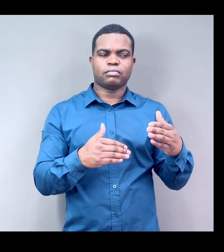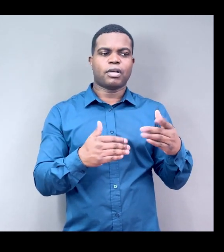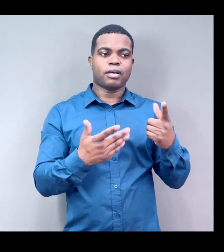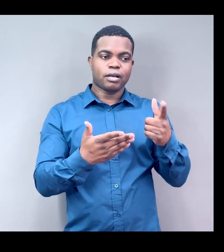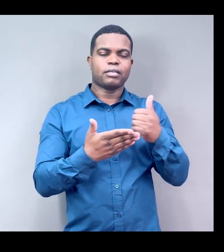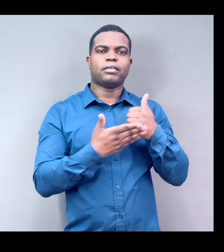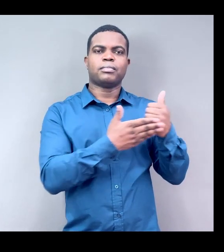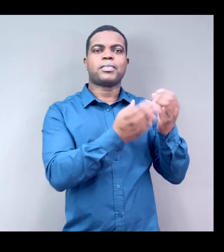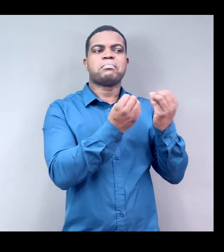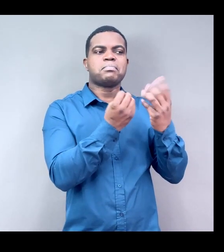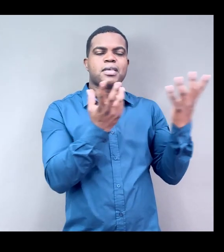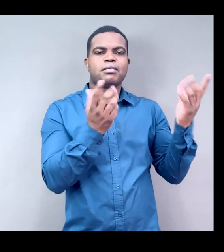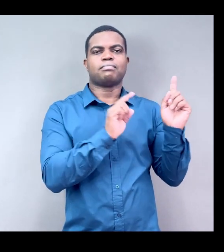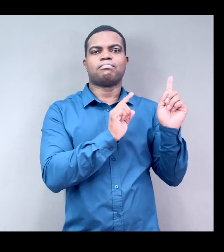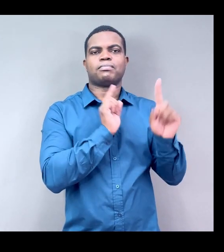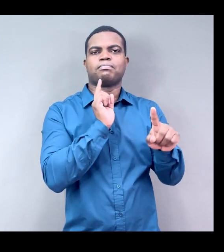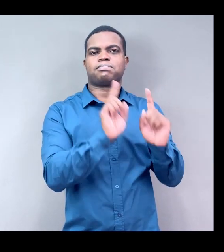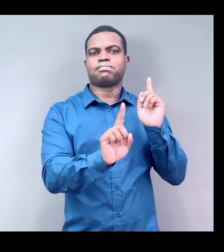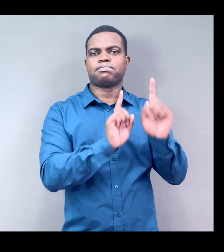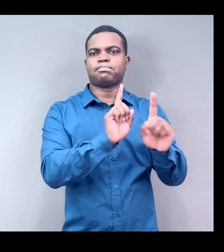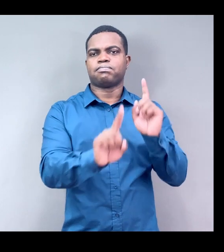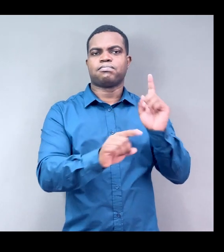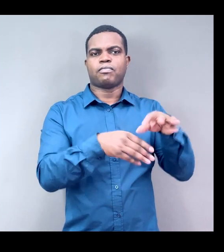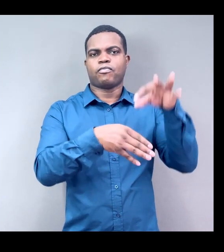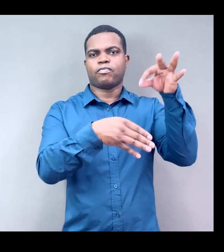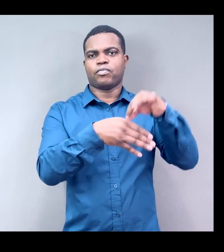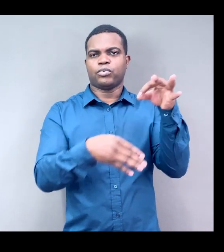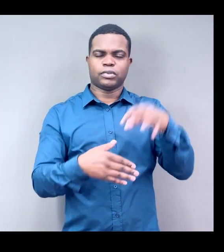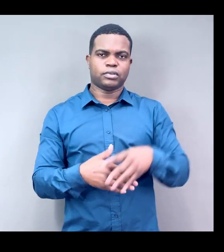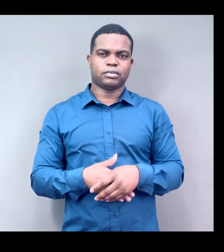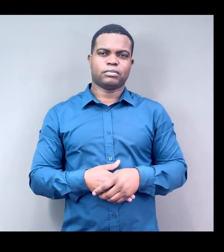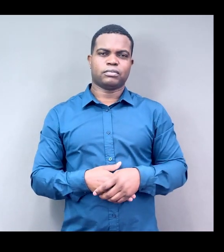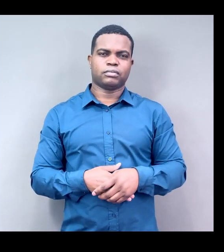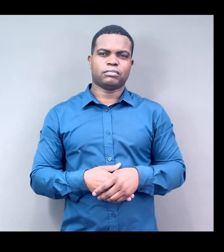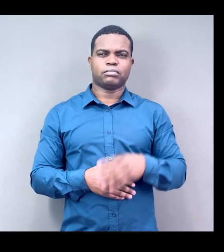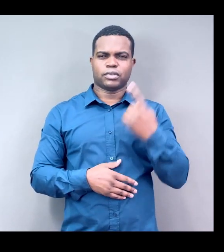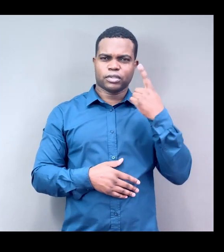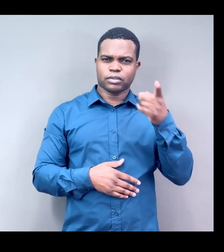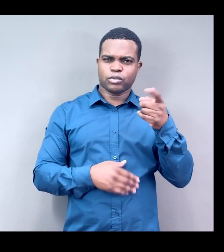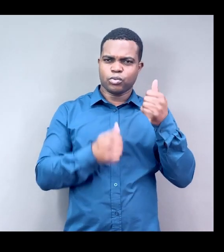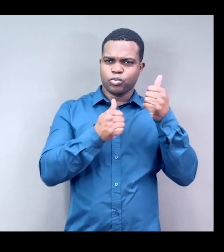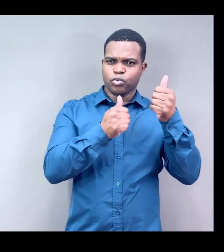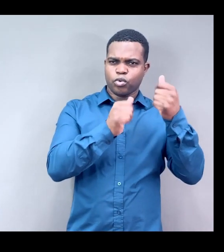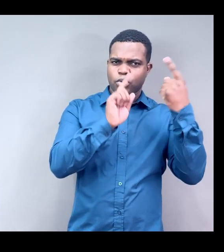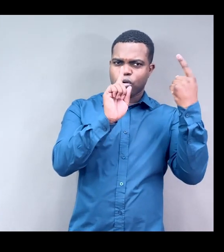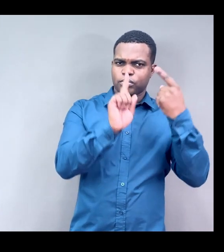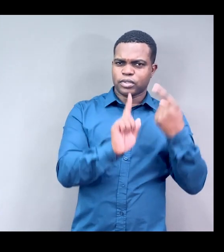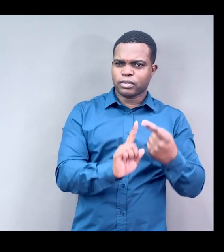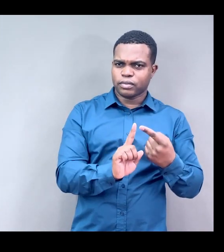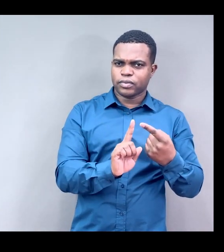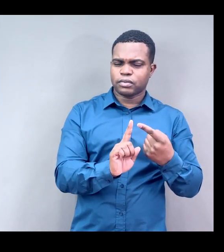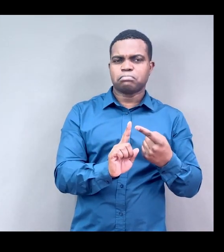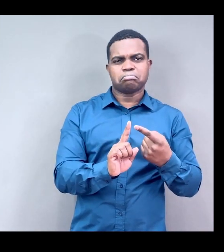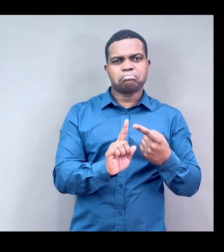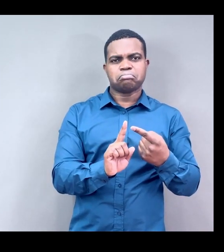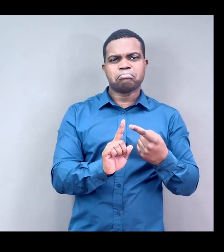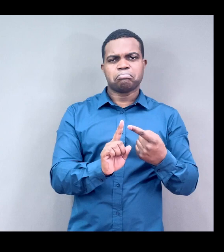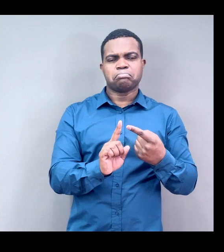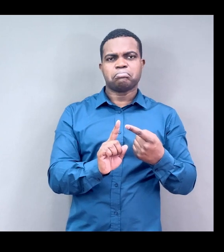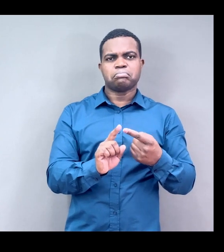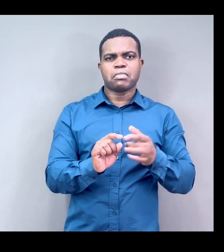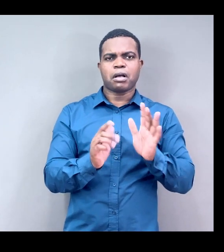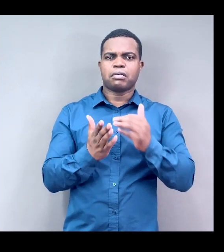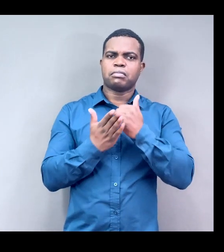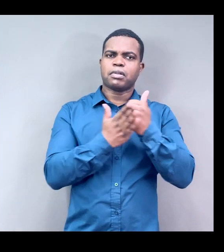polling stations are accessible, it will actually encourage people to vote. So it's a good